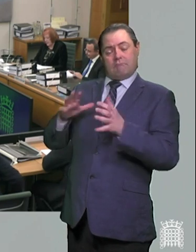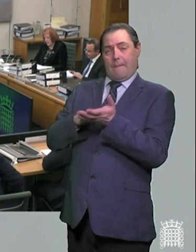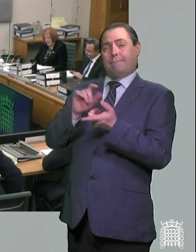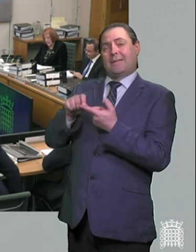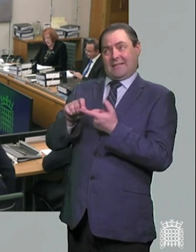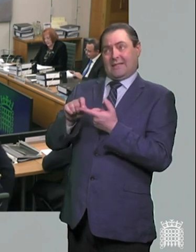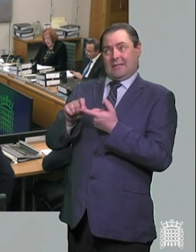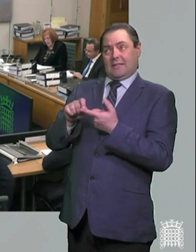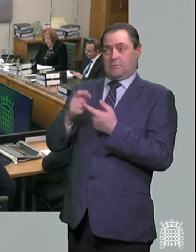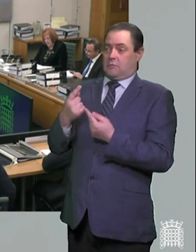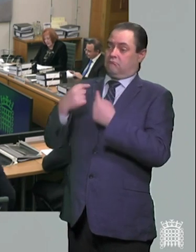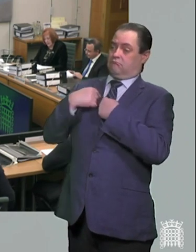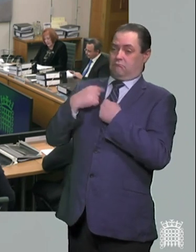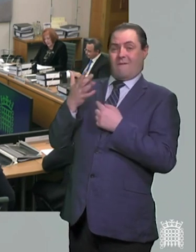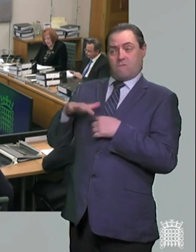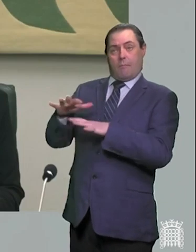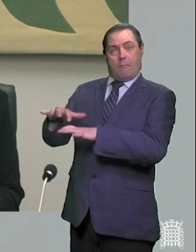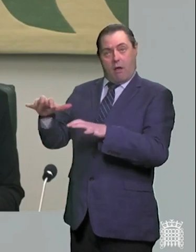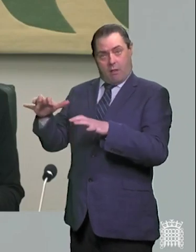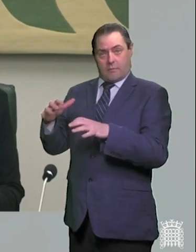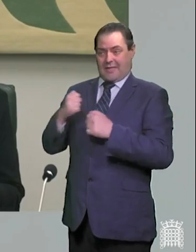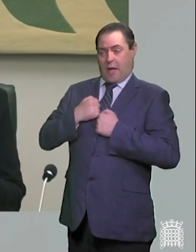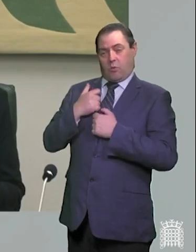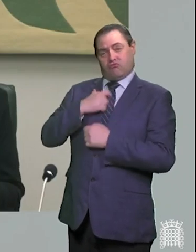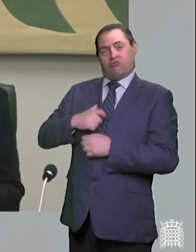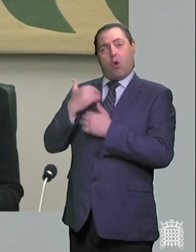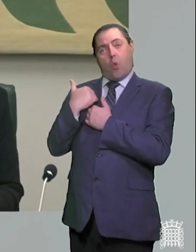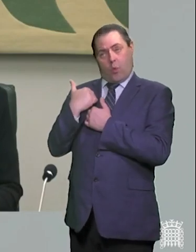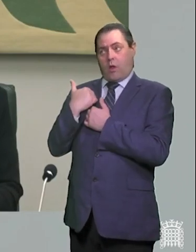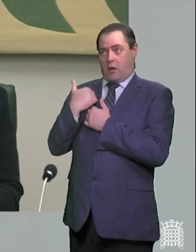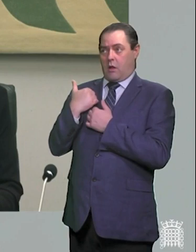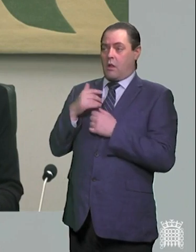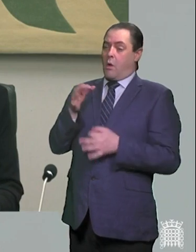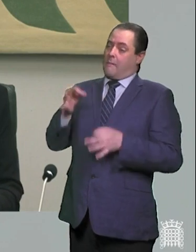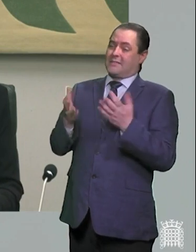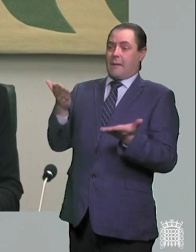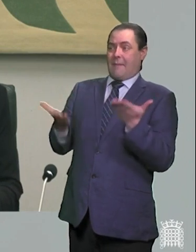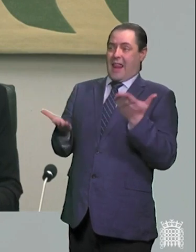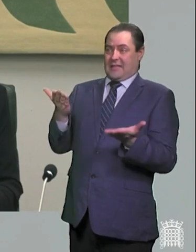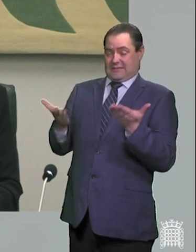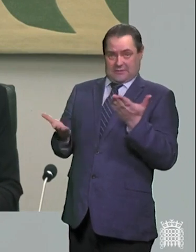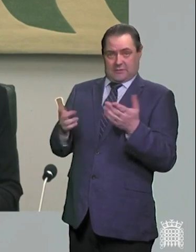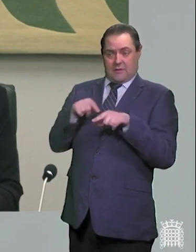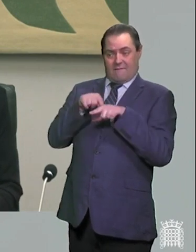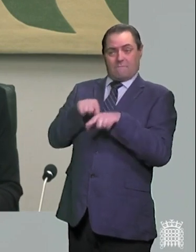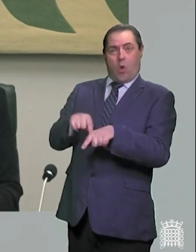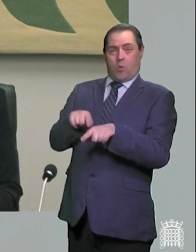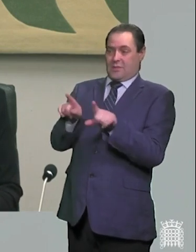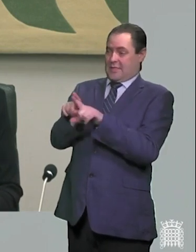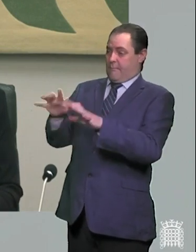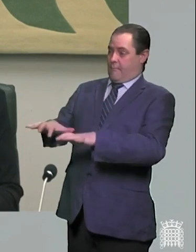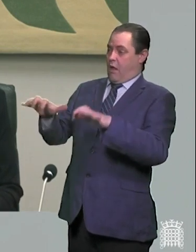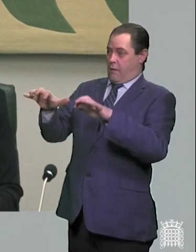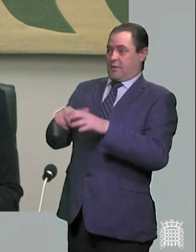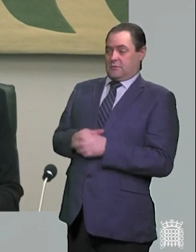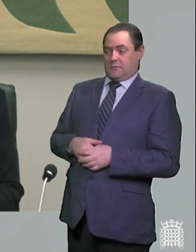appointed to this role by the House of Commons. The political balance on this committee reflects the political balance in the